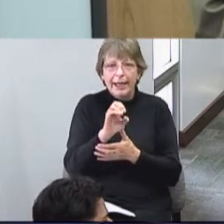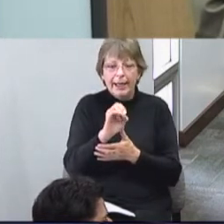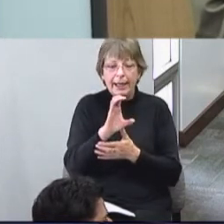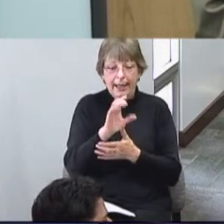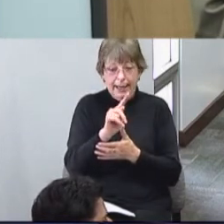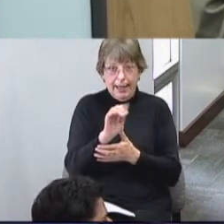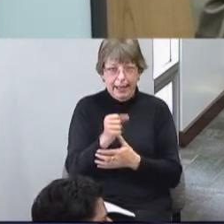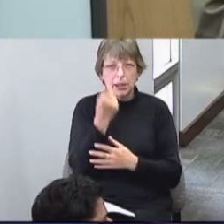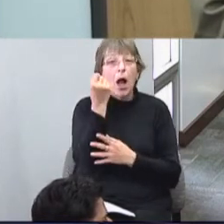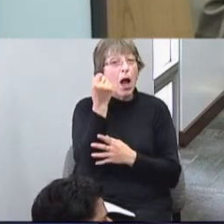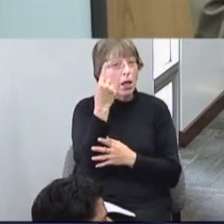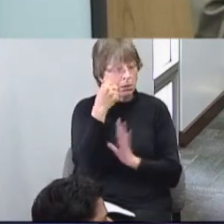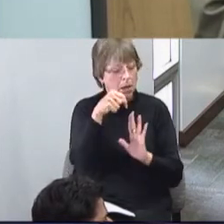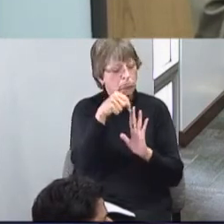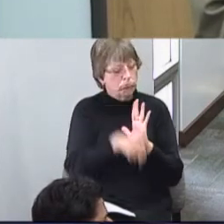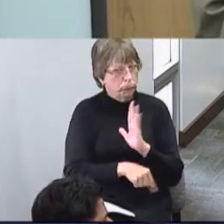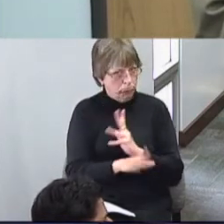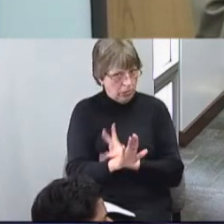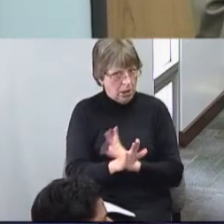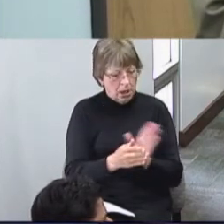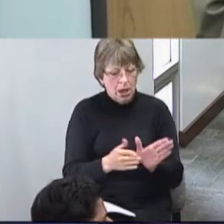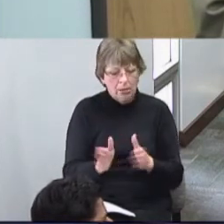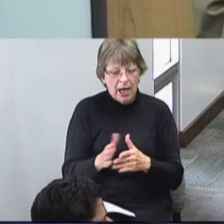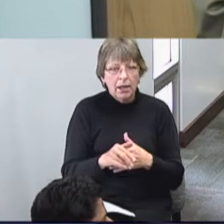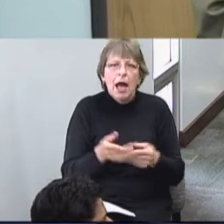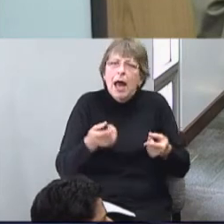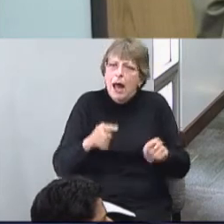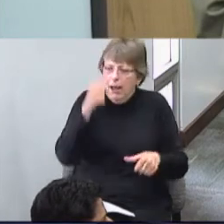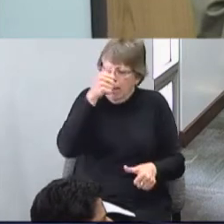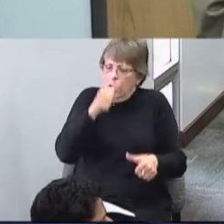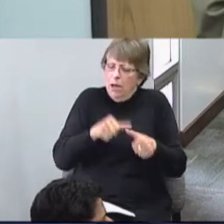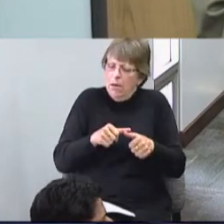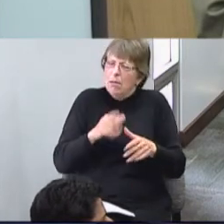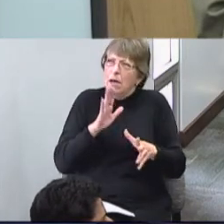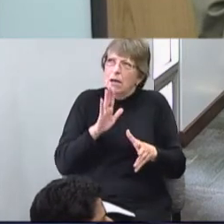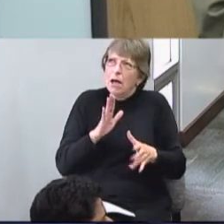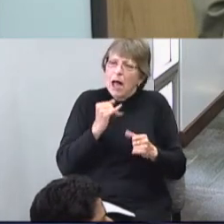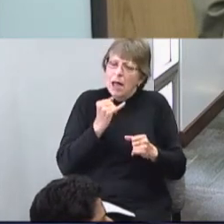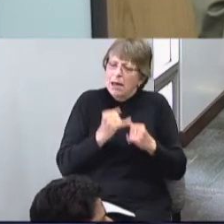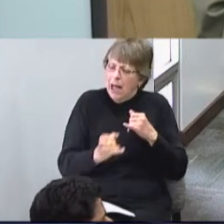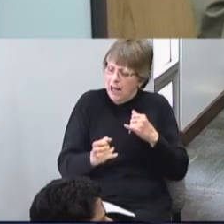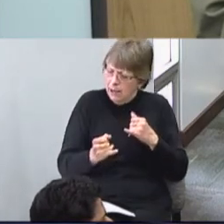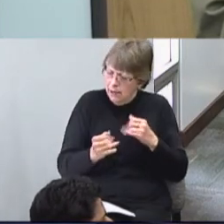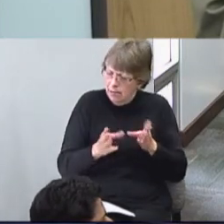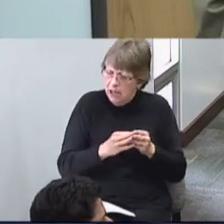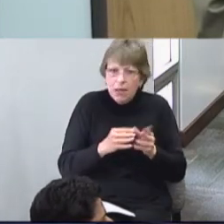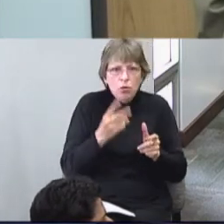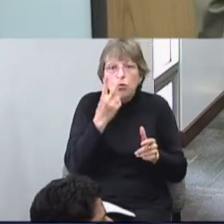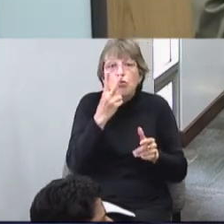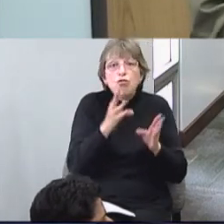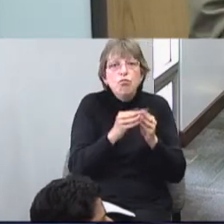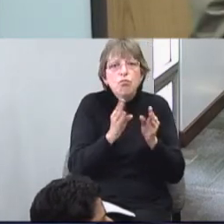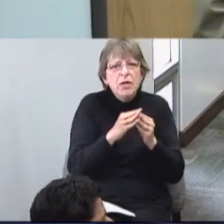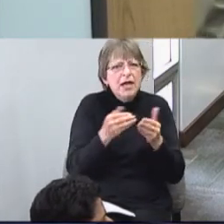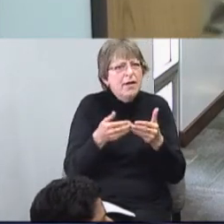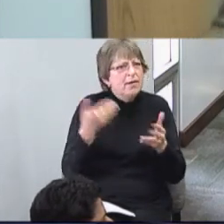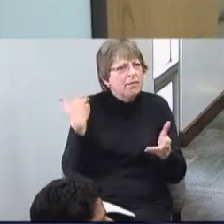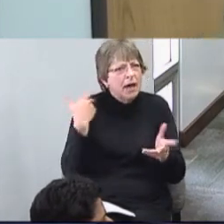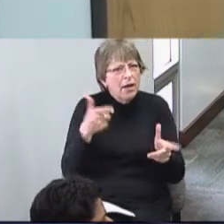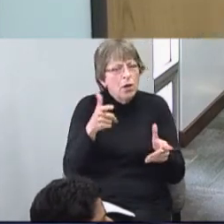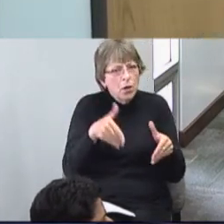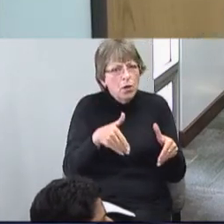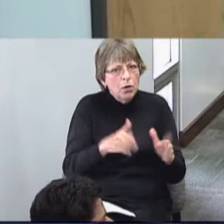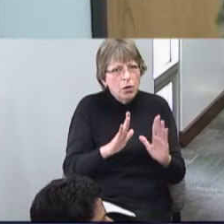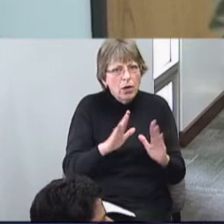As you recall, I believe it was your last meeting or 2 meetings ago, you allowed the Sports